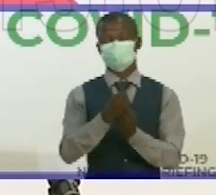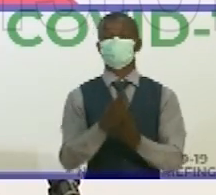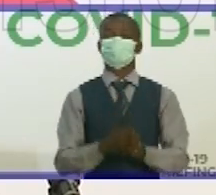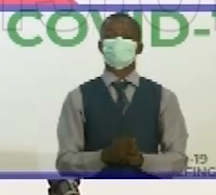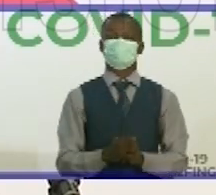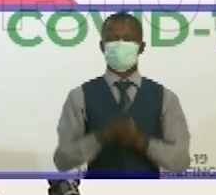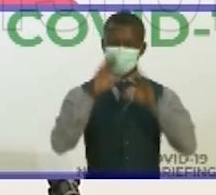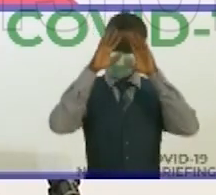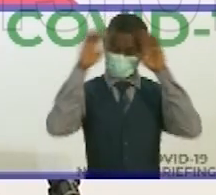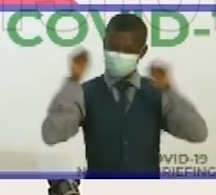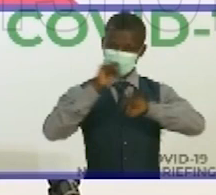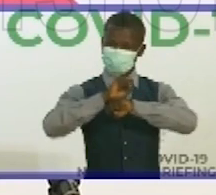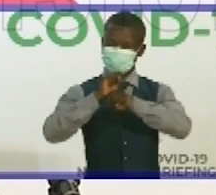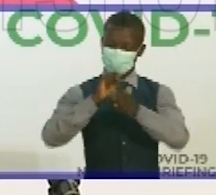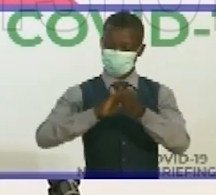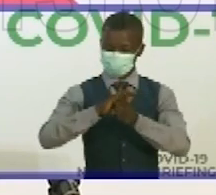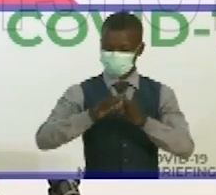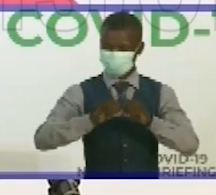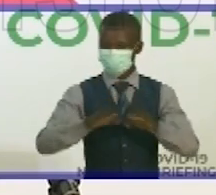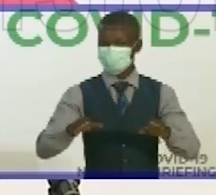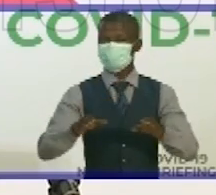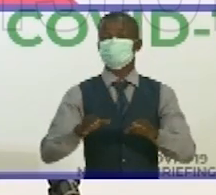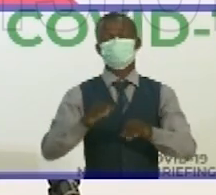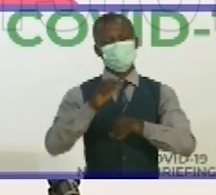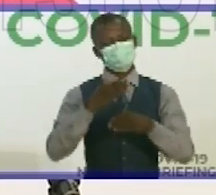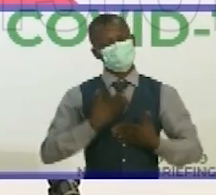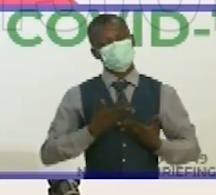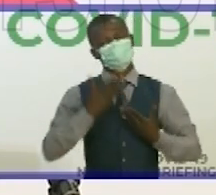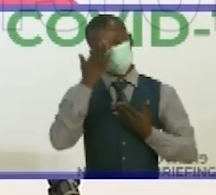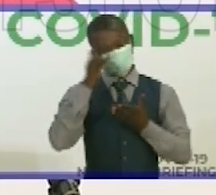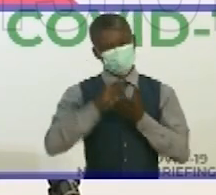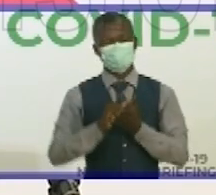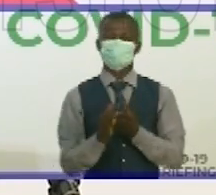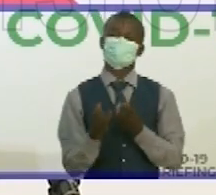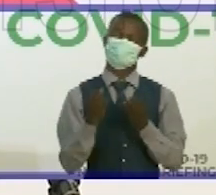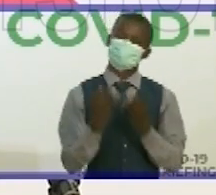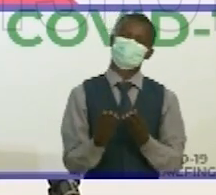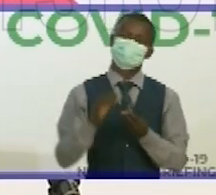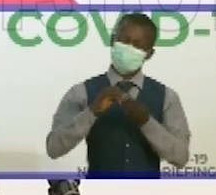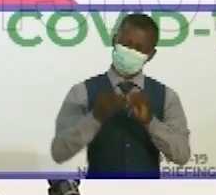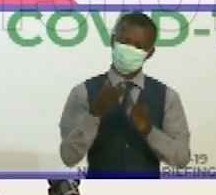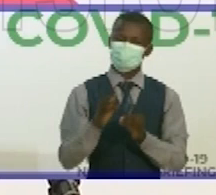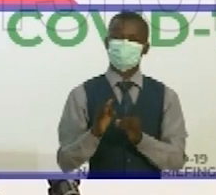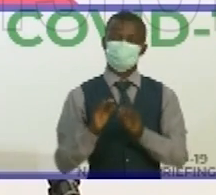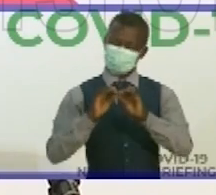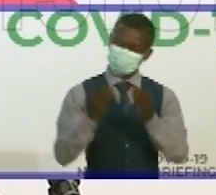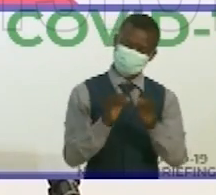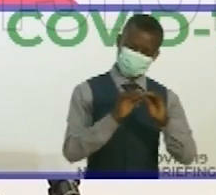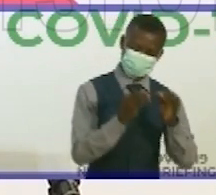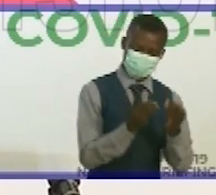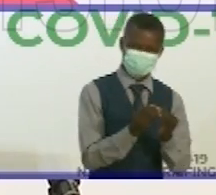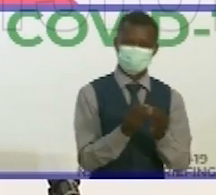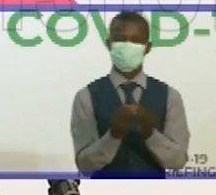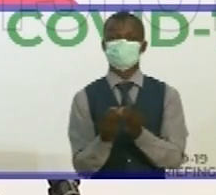The Presidential Task Force is happy to note that a number of civil society organizations are fielding medical